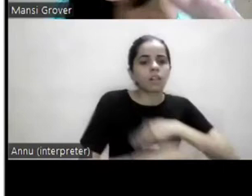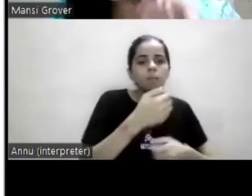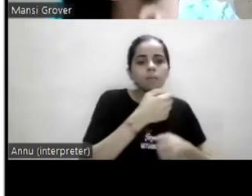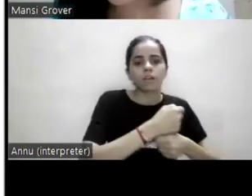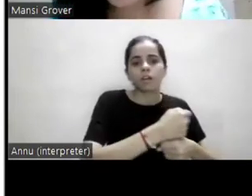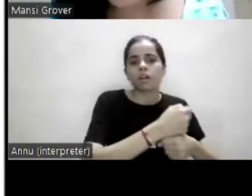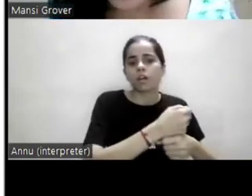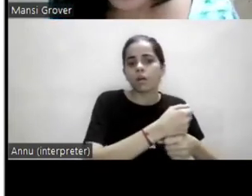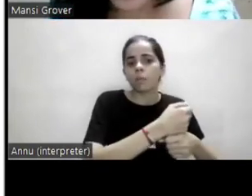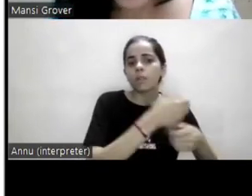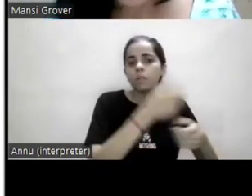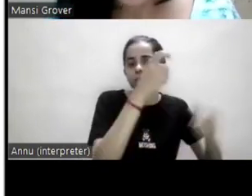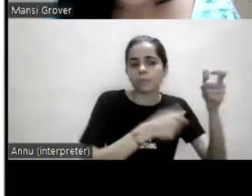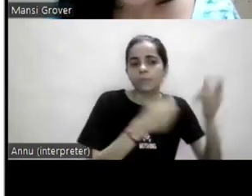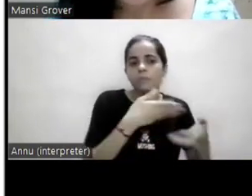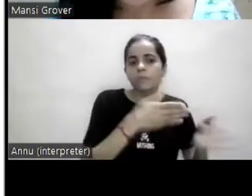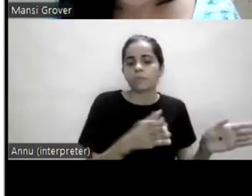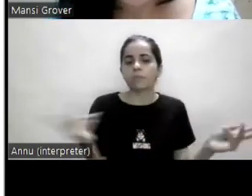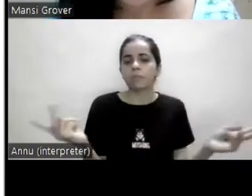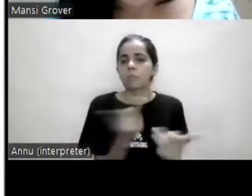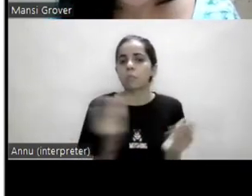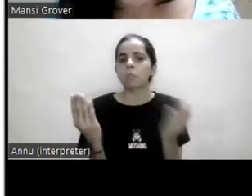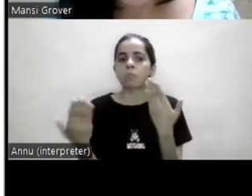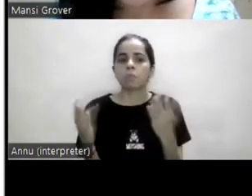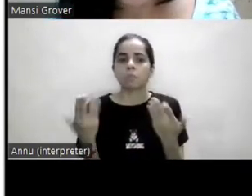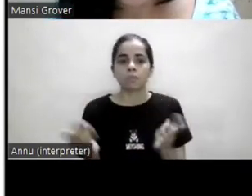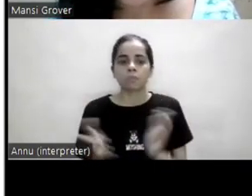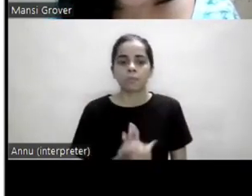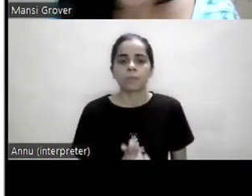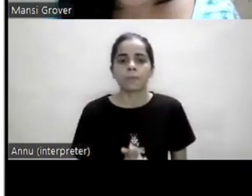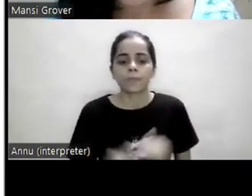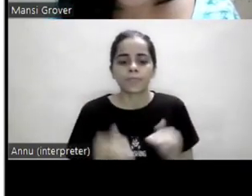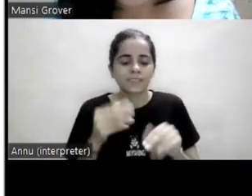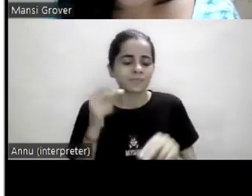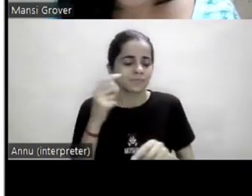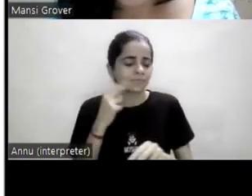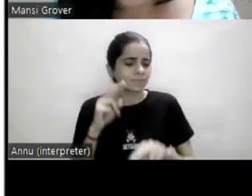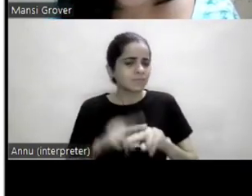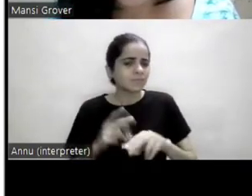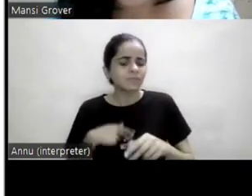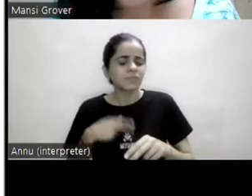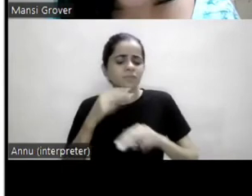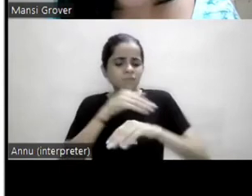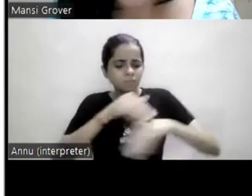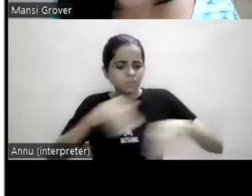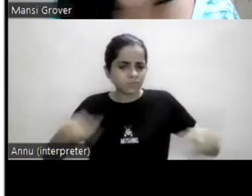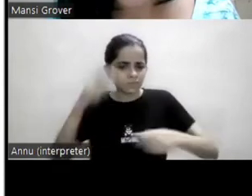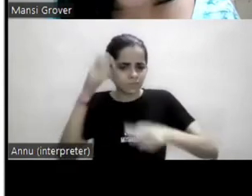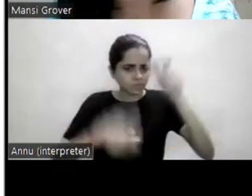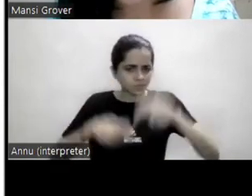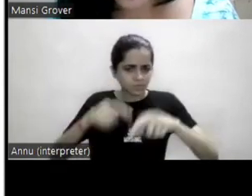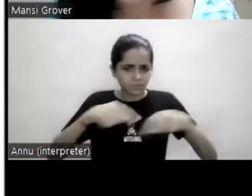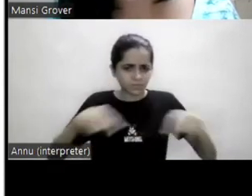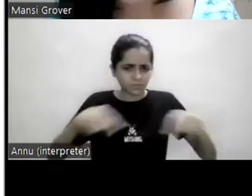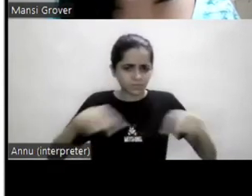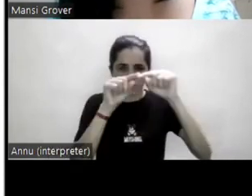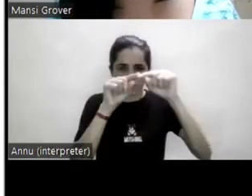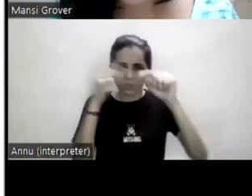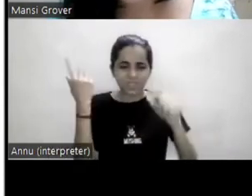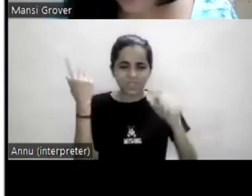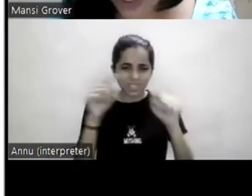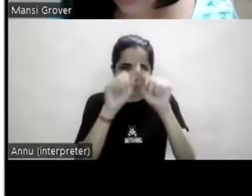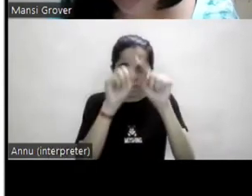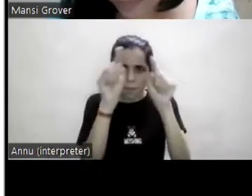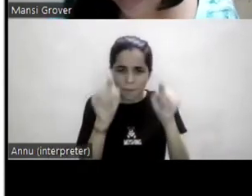That, earlier, if I draw a normal probability curve, the bell-shaped curve, which the other